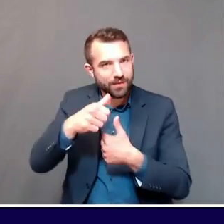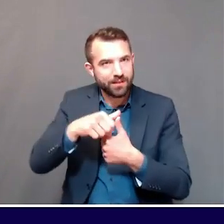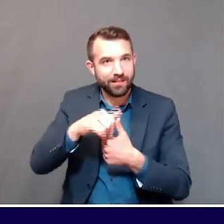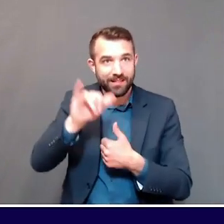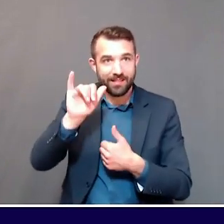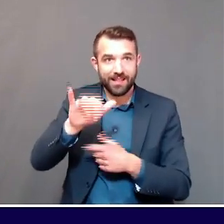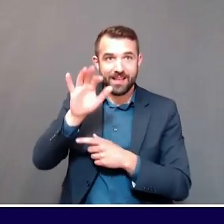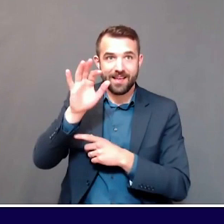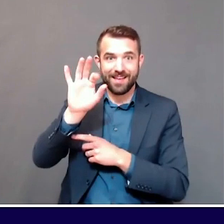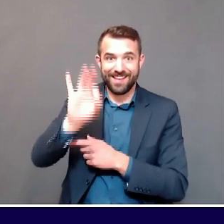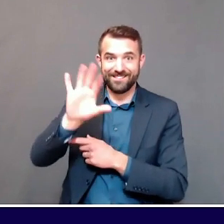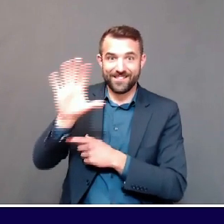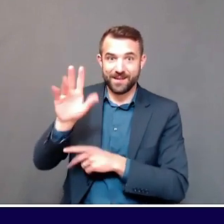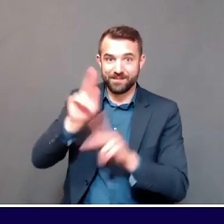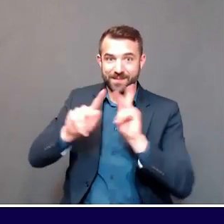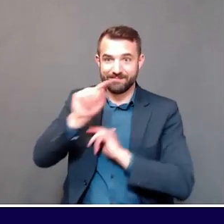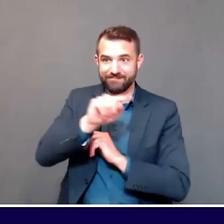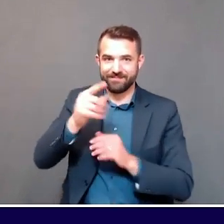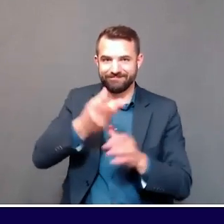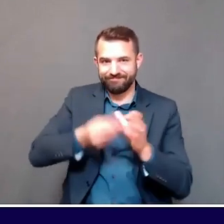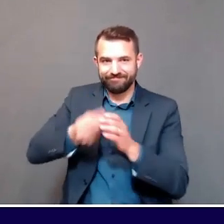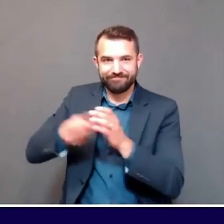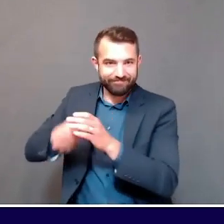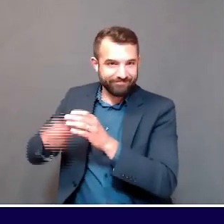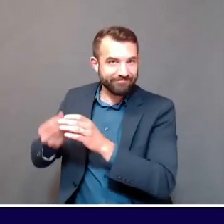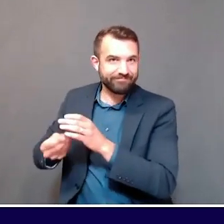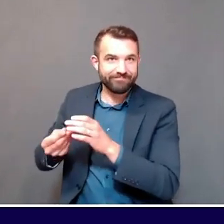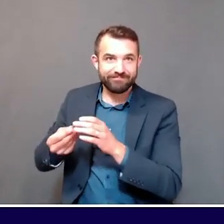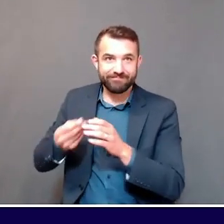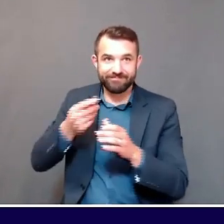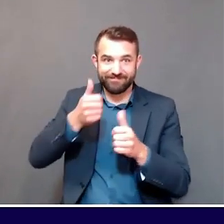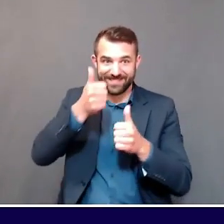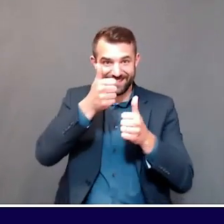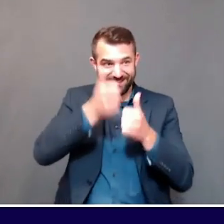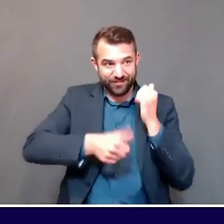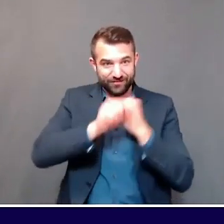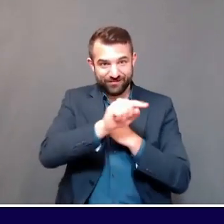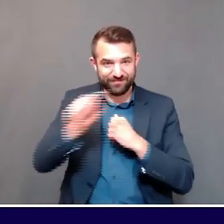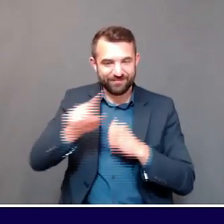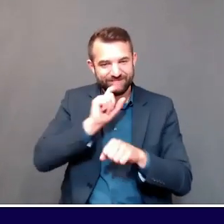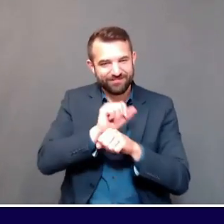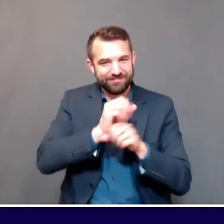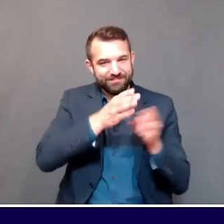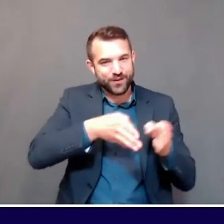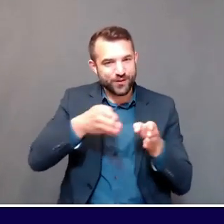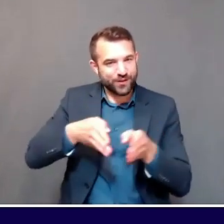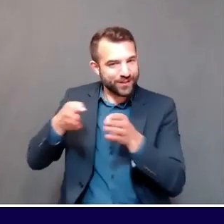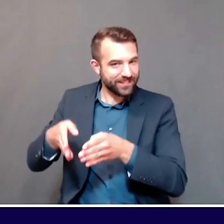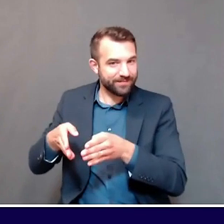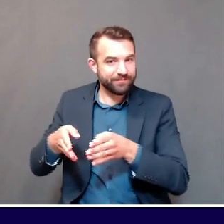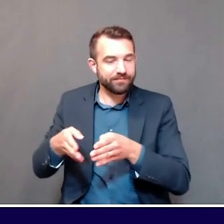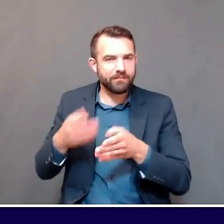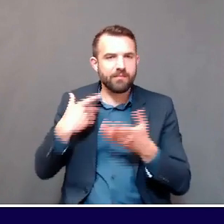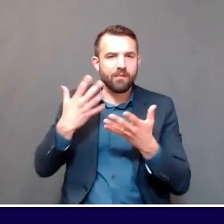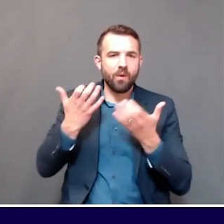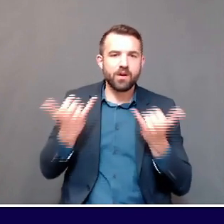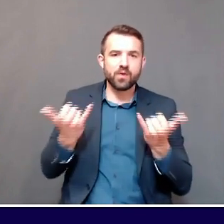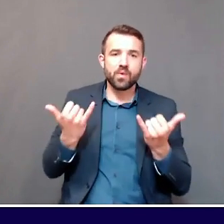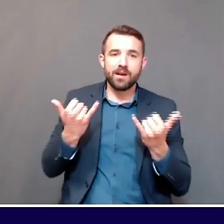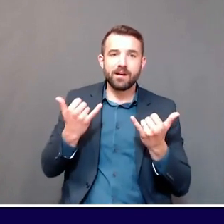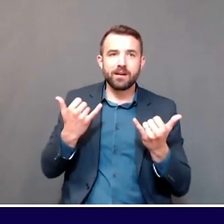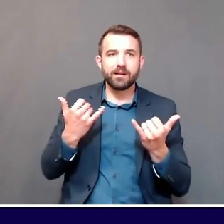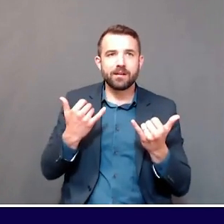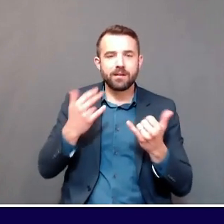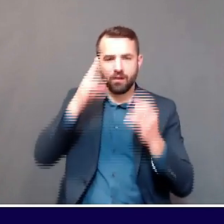number that I share represents a person, I want to take a minute today to